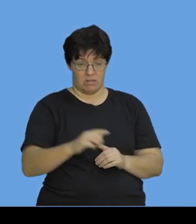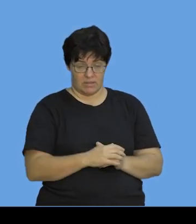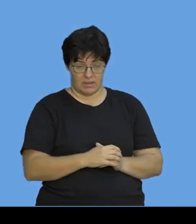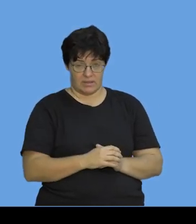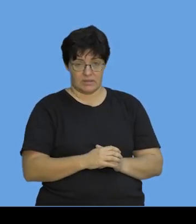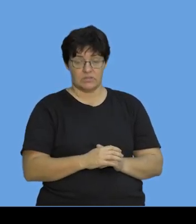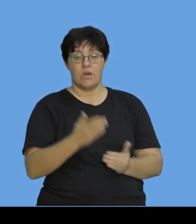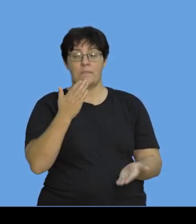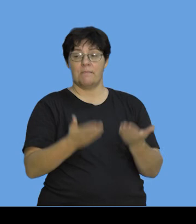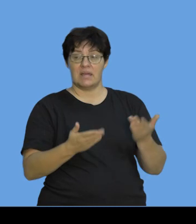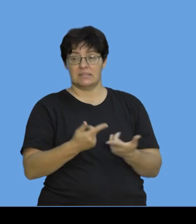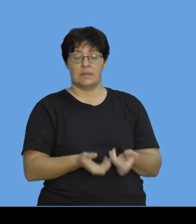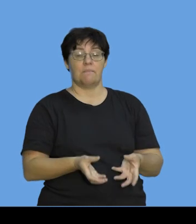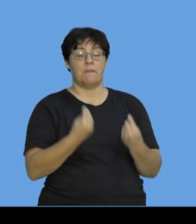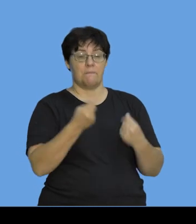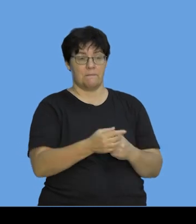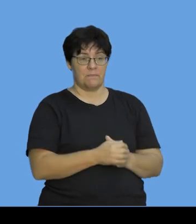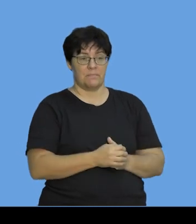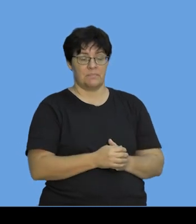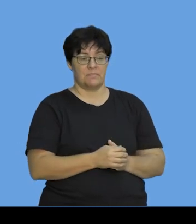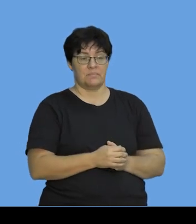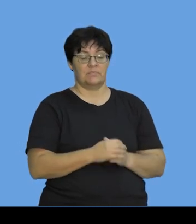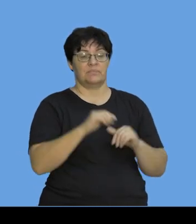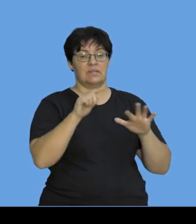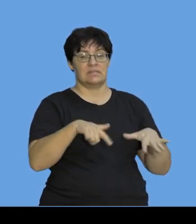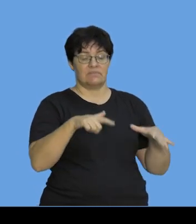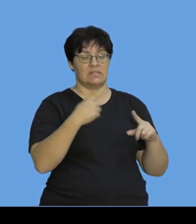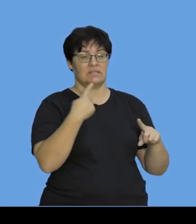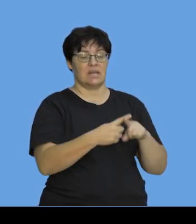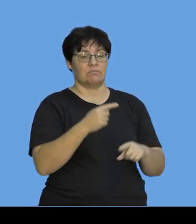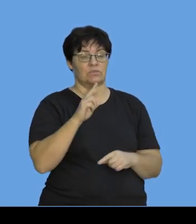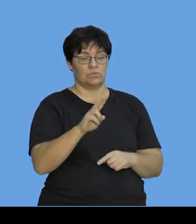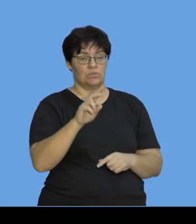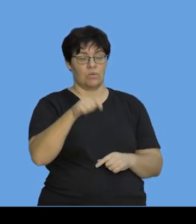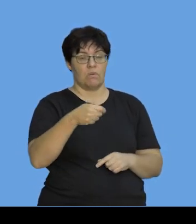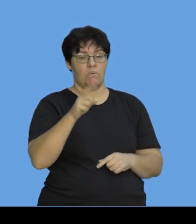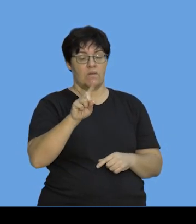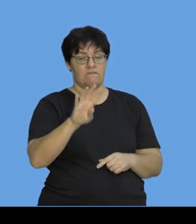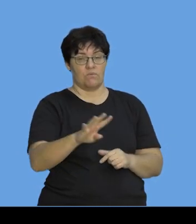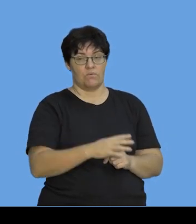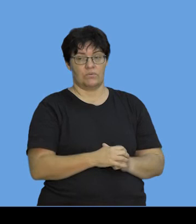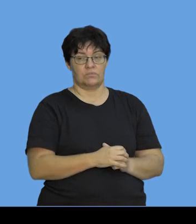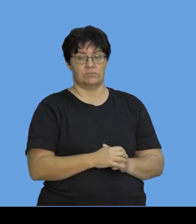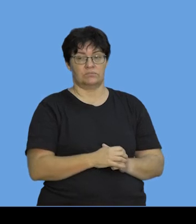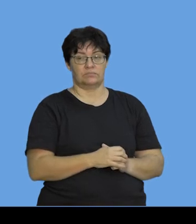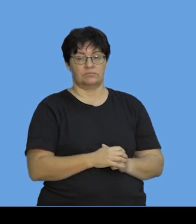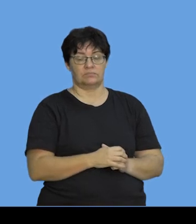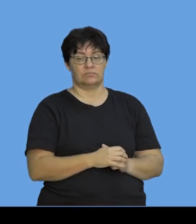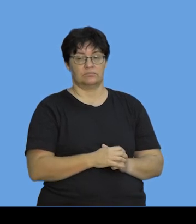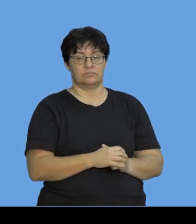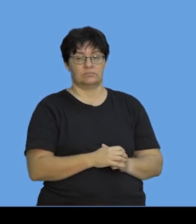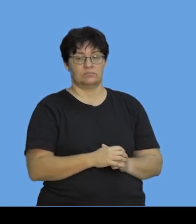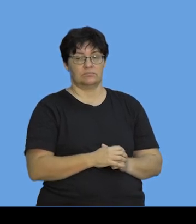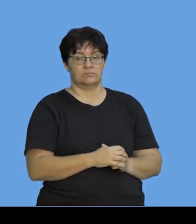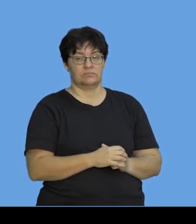mass that is we're going to get is 17 multiplied by 2,14, right? Okay. So